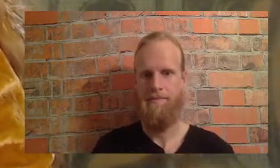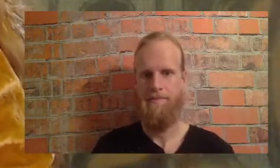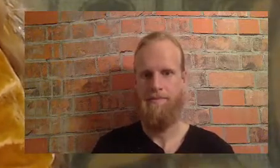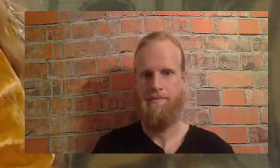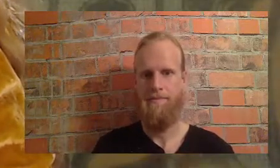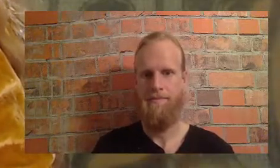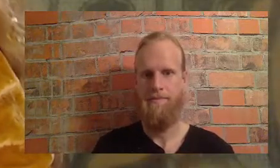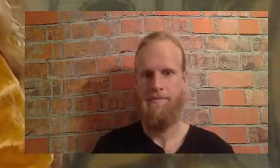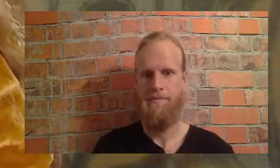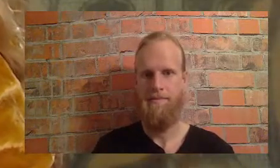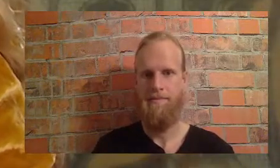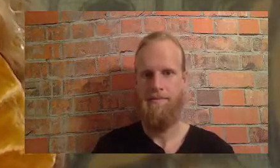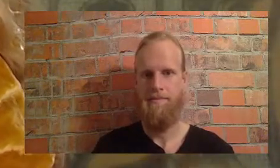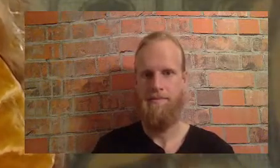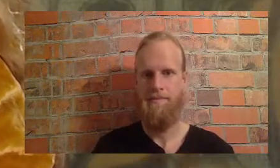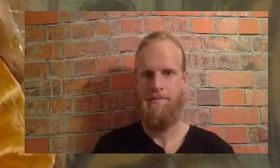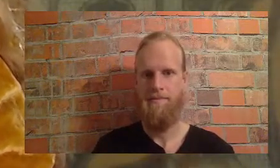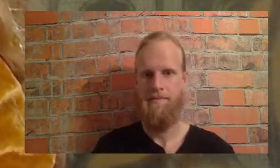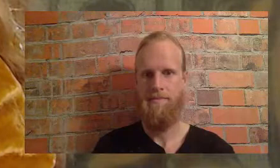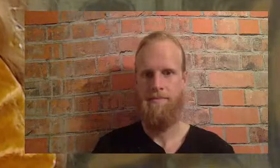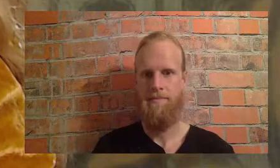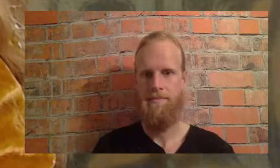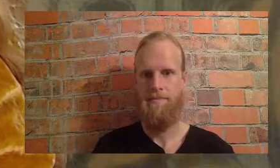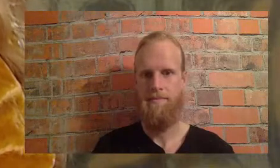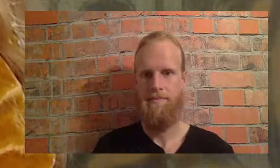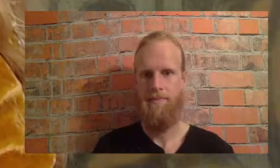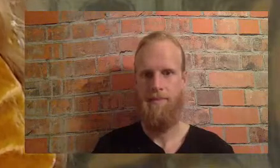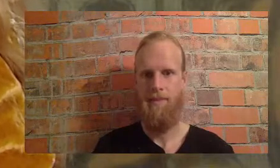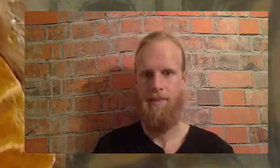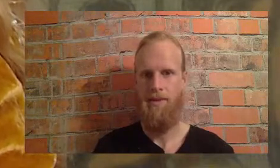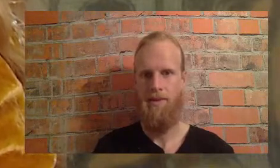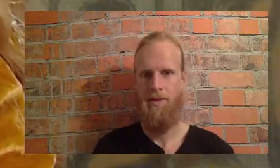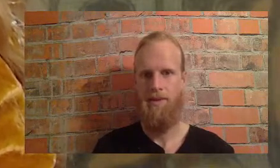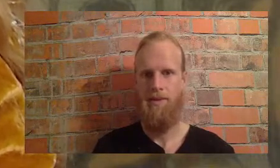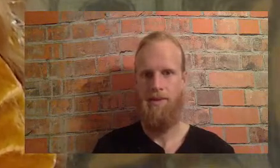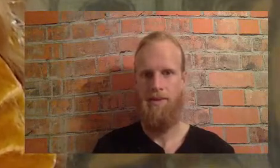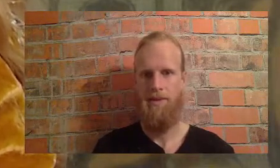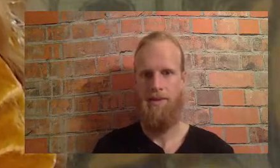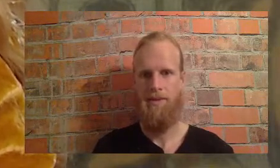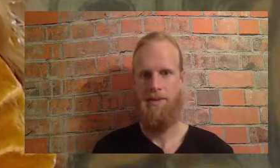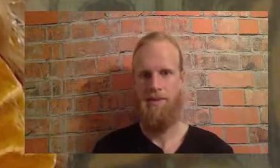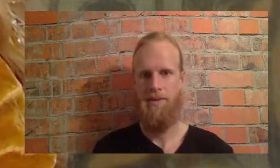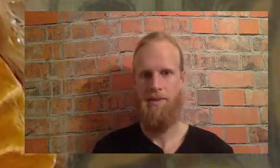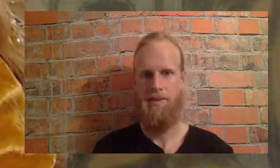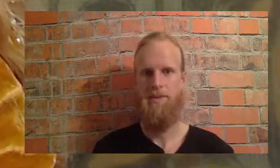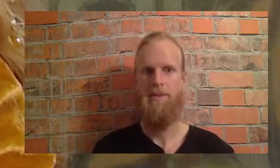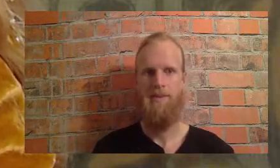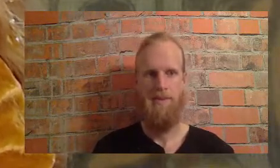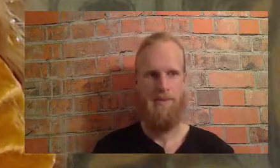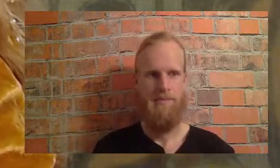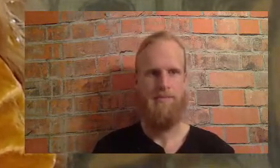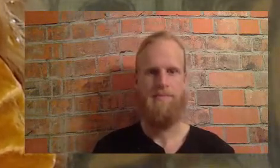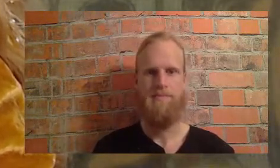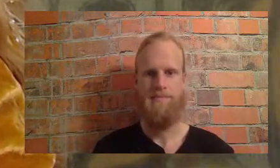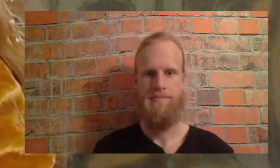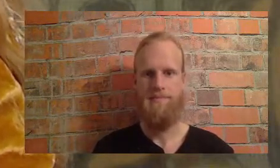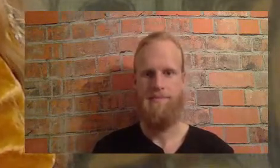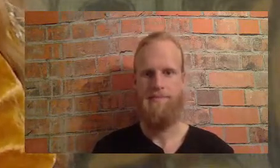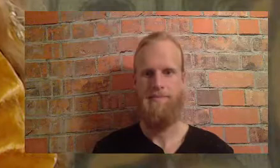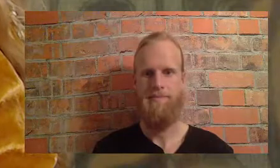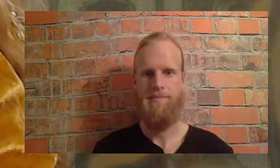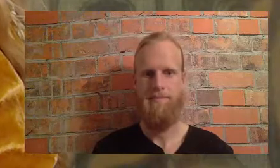and that I have hundreds of tap-along videos waiting for you in our big members area video